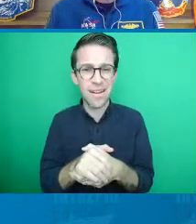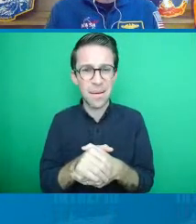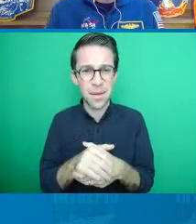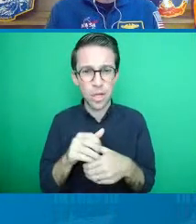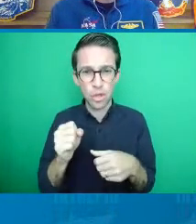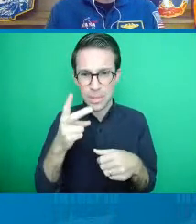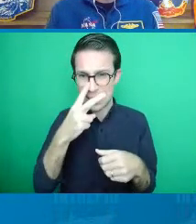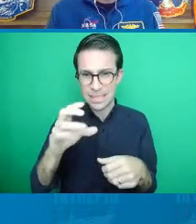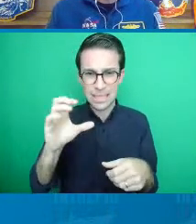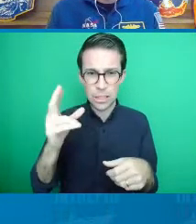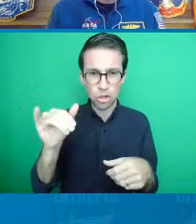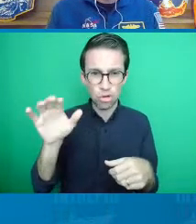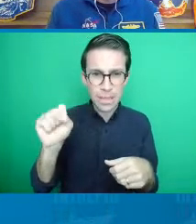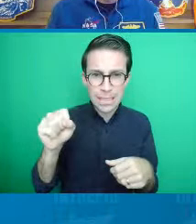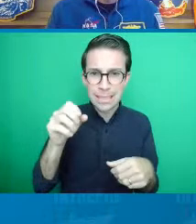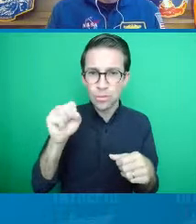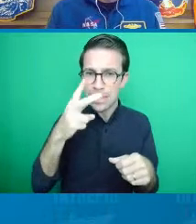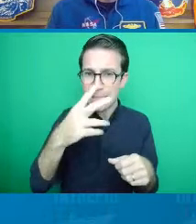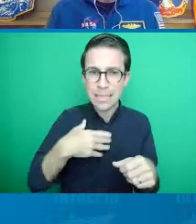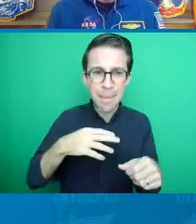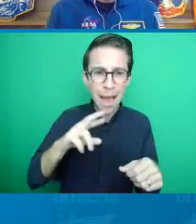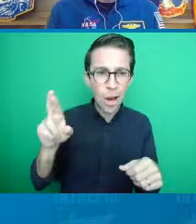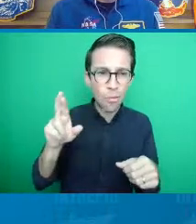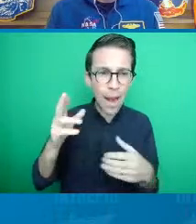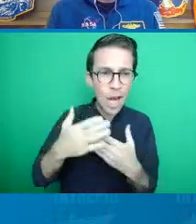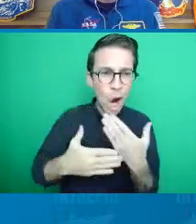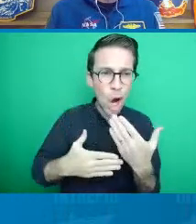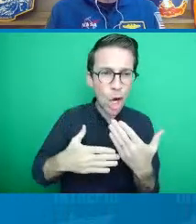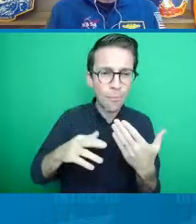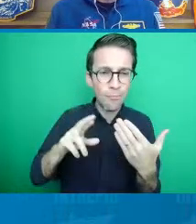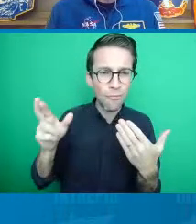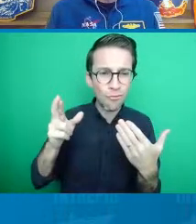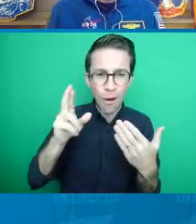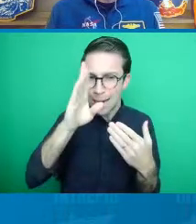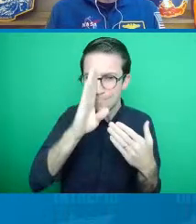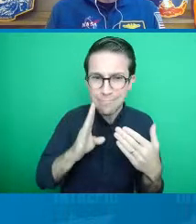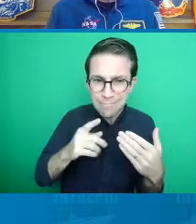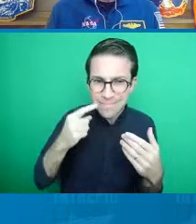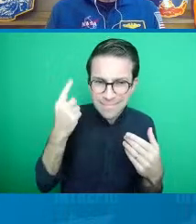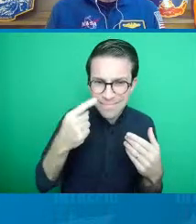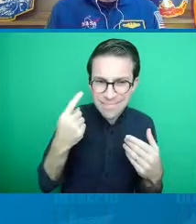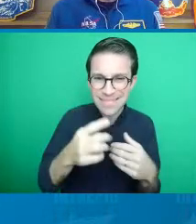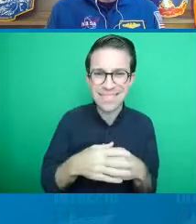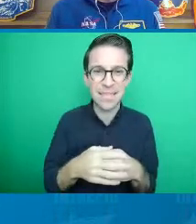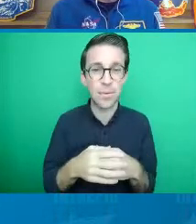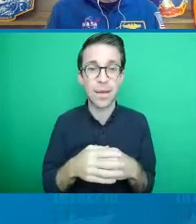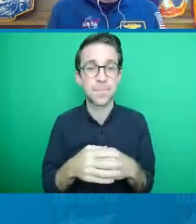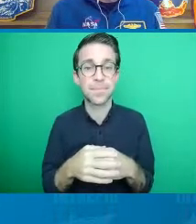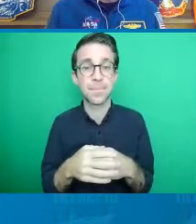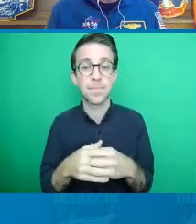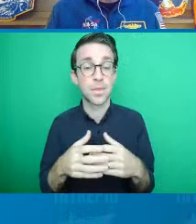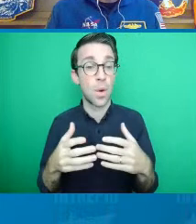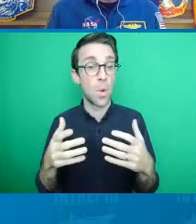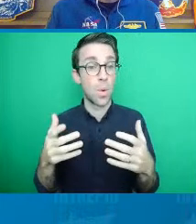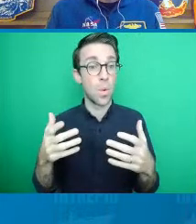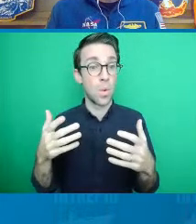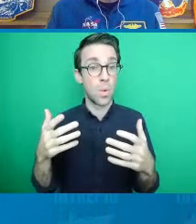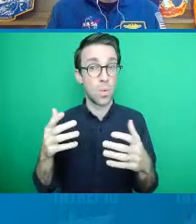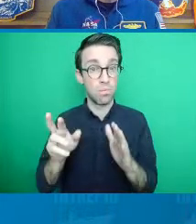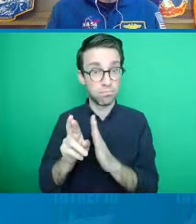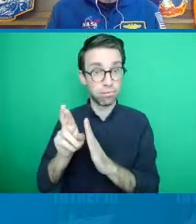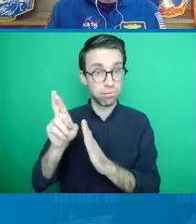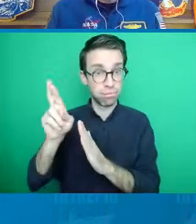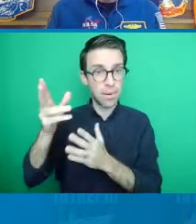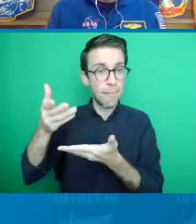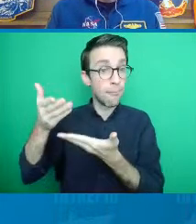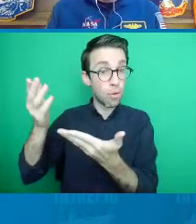Chris Ferguson's eyes at the top of the screen. So there's a good group on board. What we brought to the